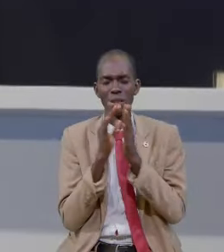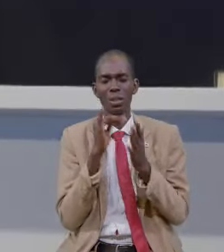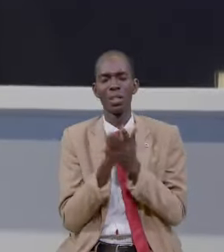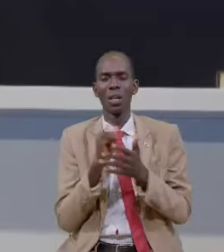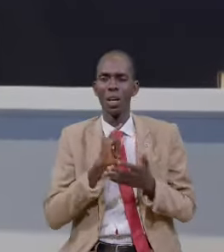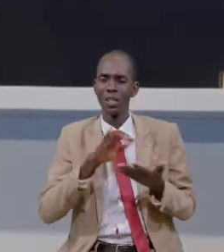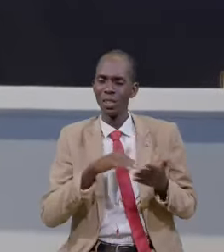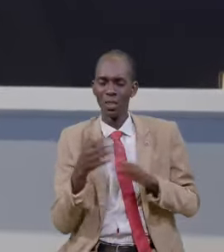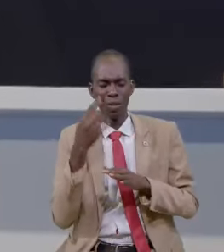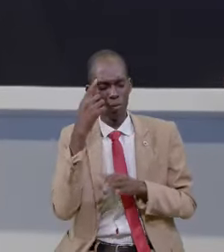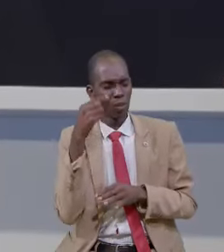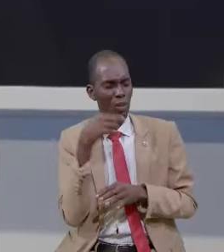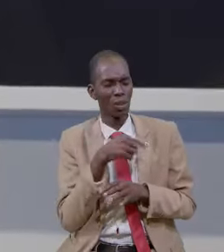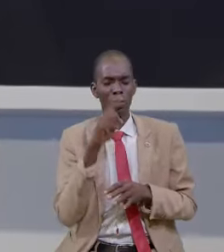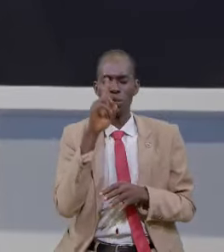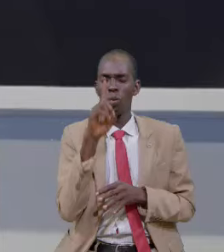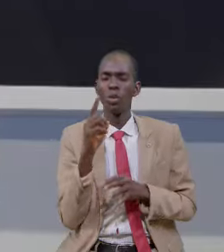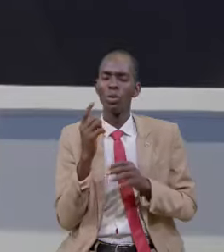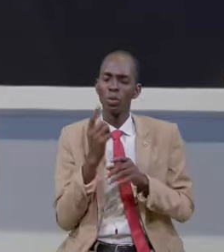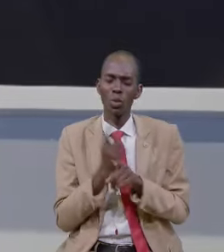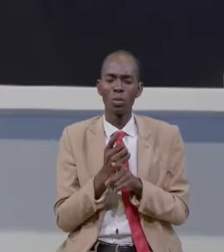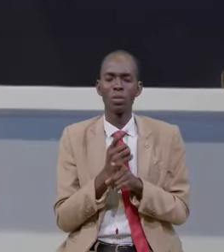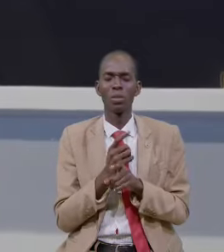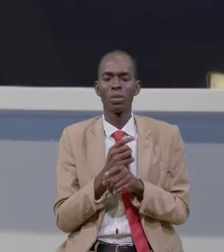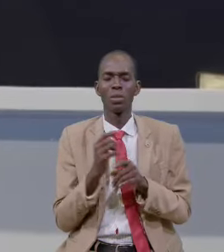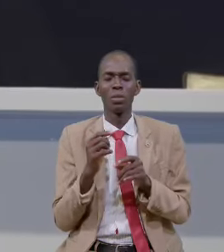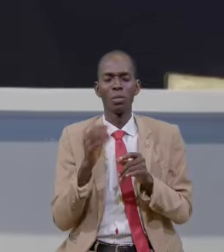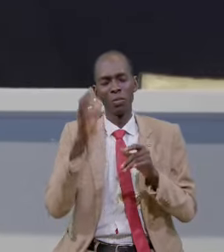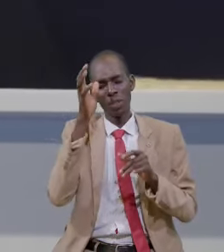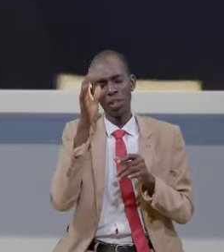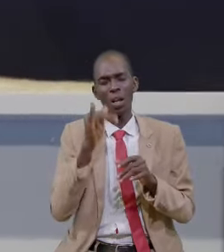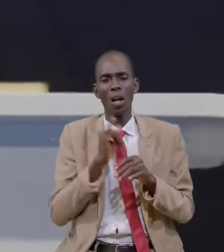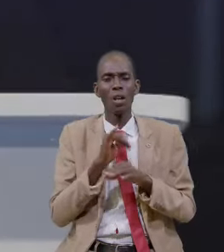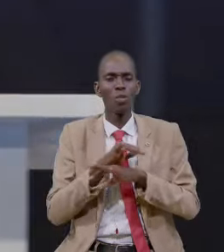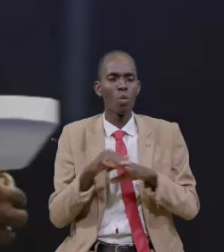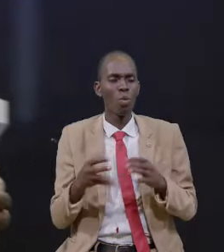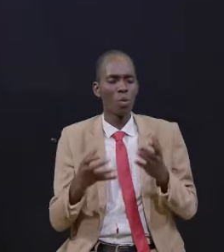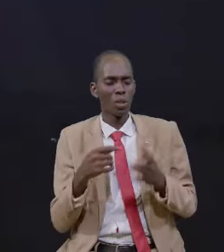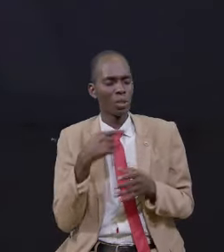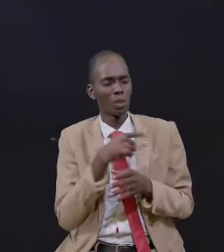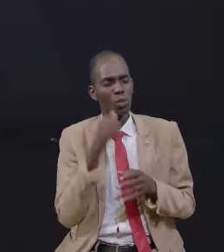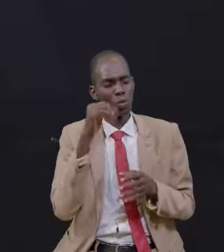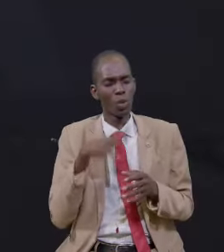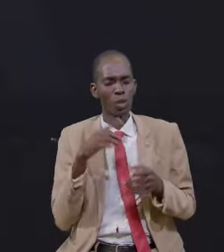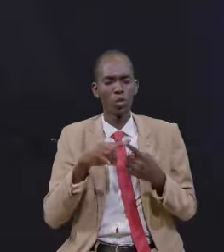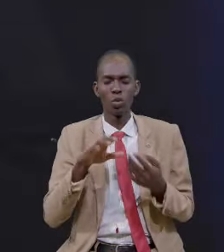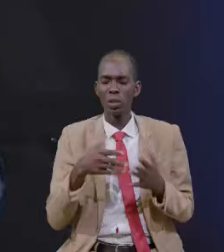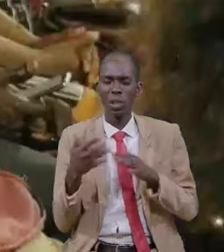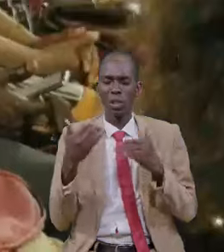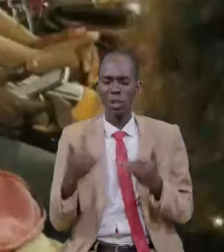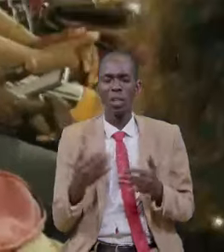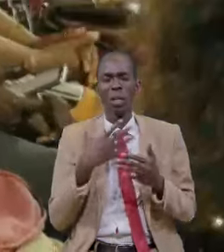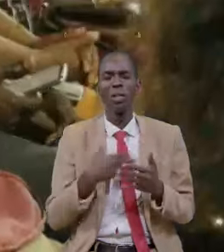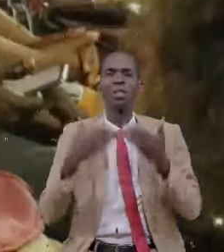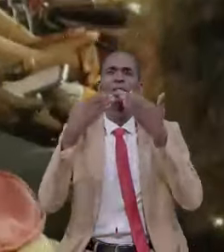just, you know, middle age, and Father, I don't want him to die now. And thank God, you will not die